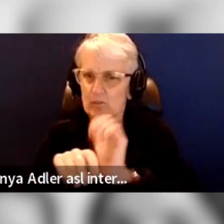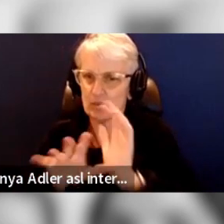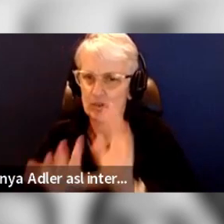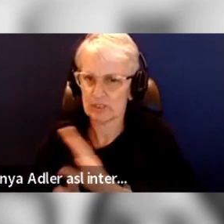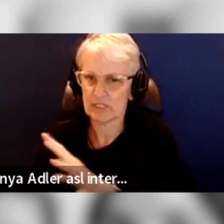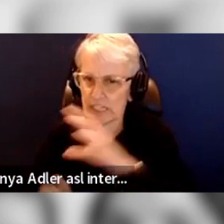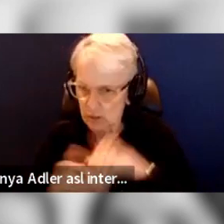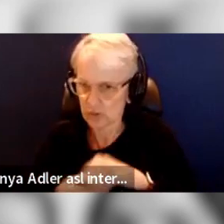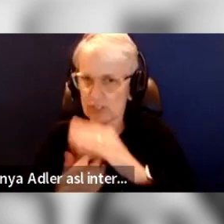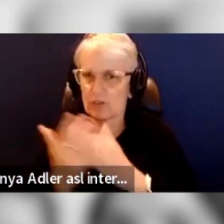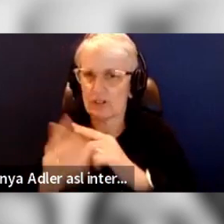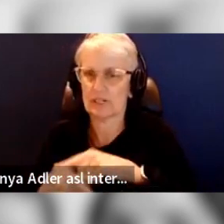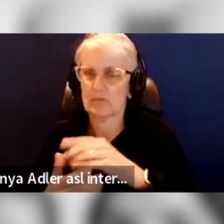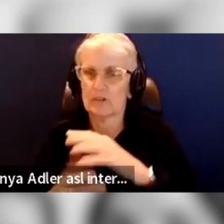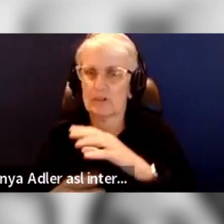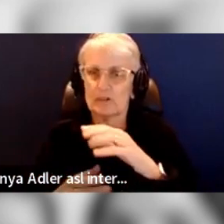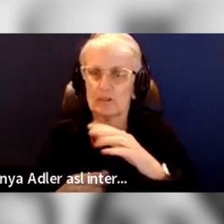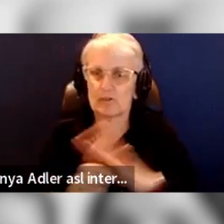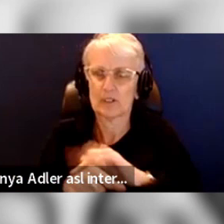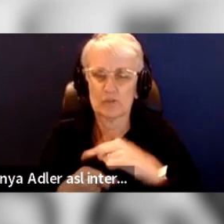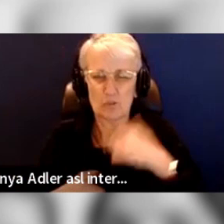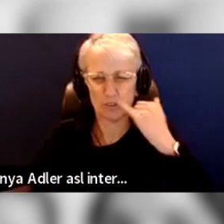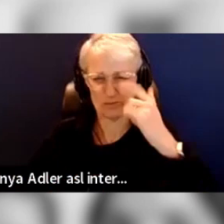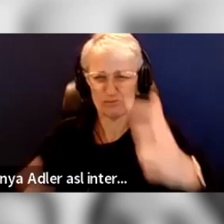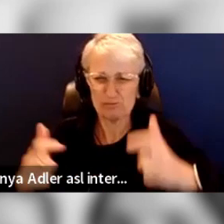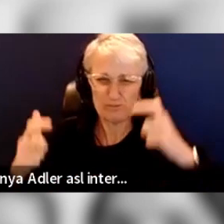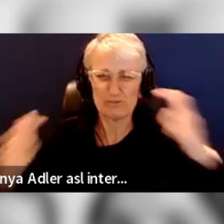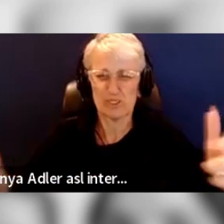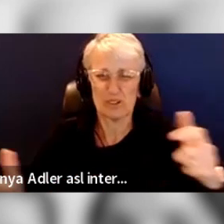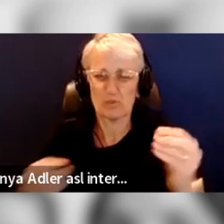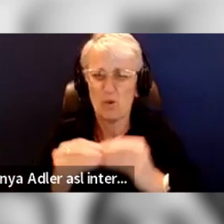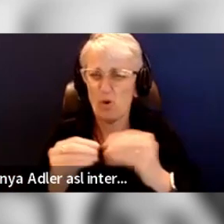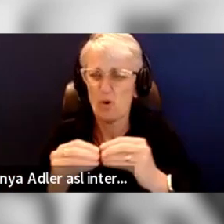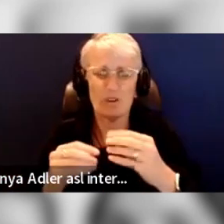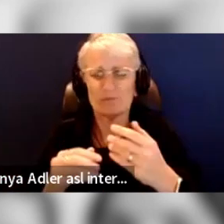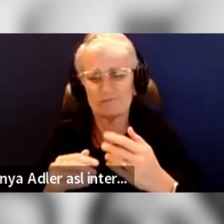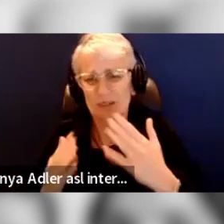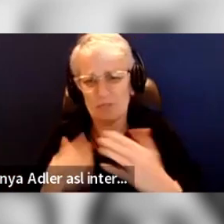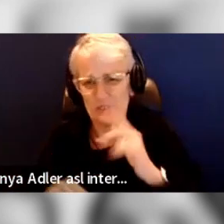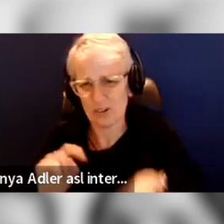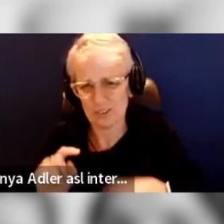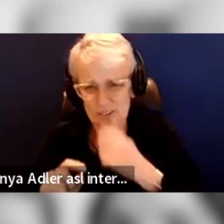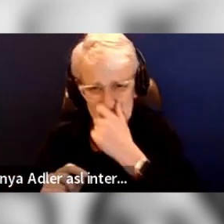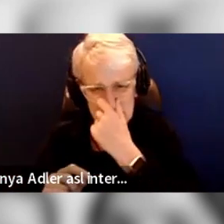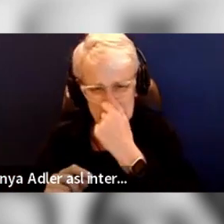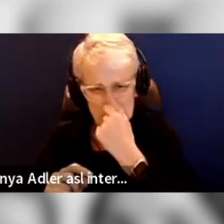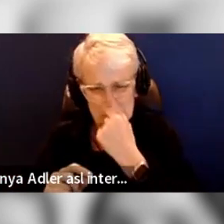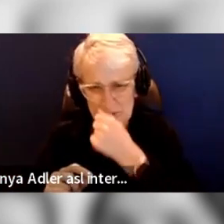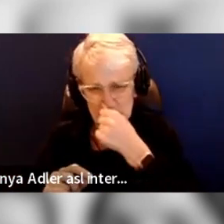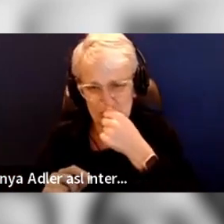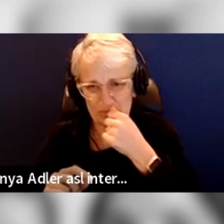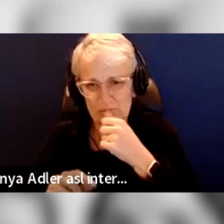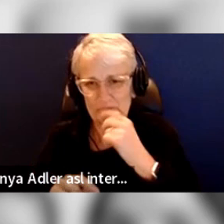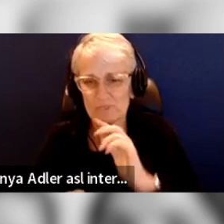including part-time and full-time. So if you have a massive enterprise that has more than that, you're probably not eligible. In terms of the job